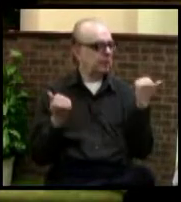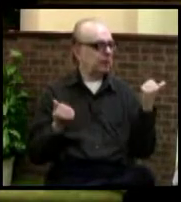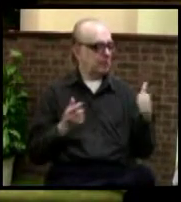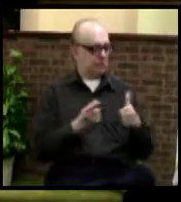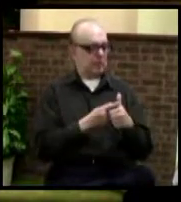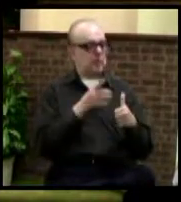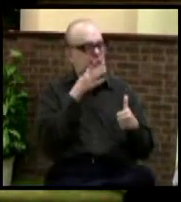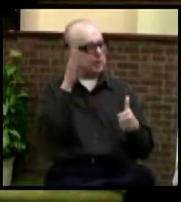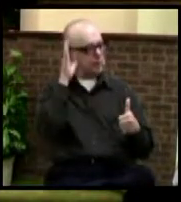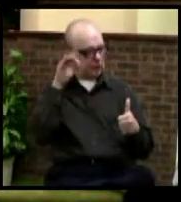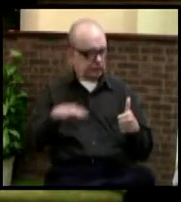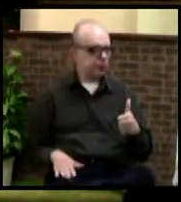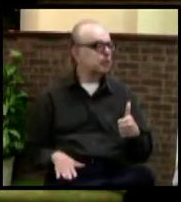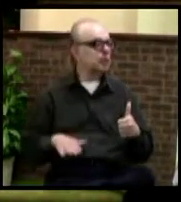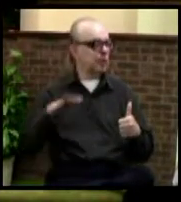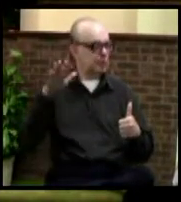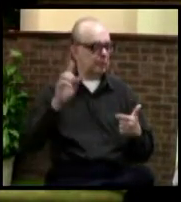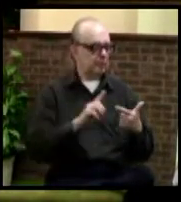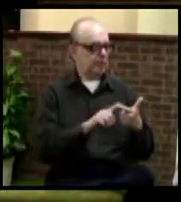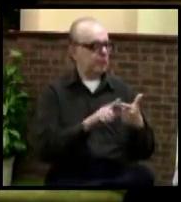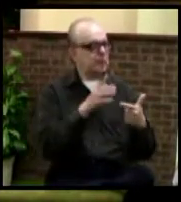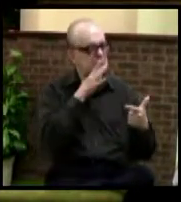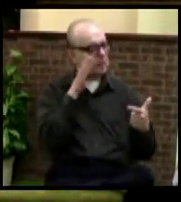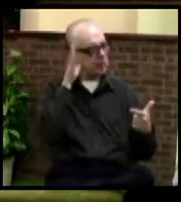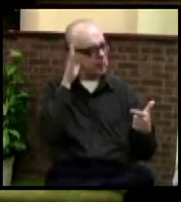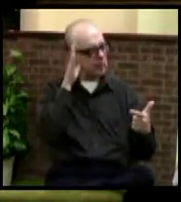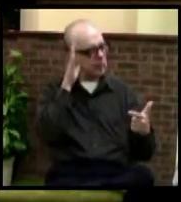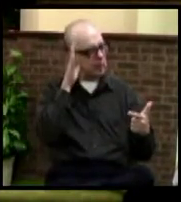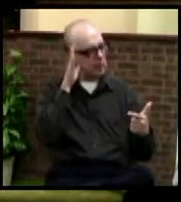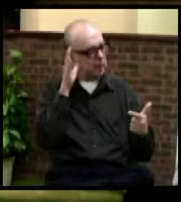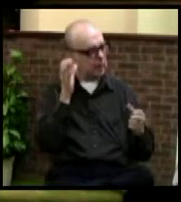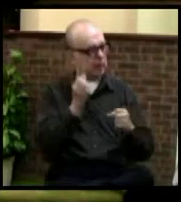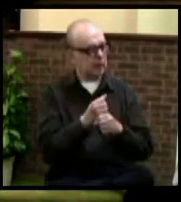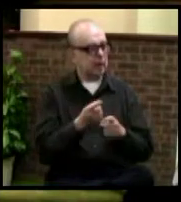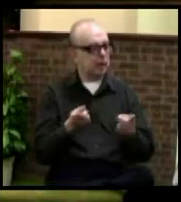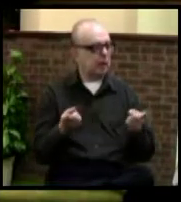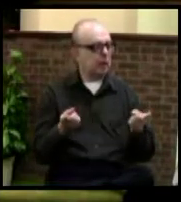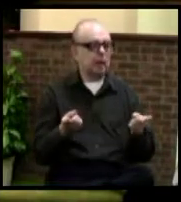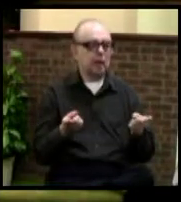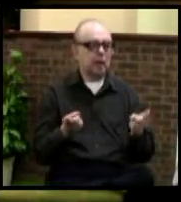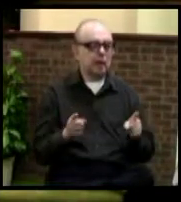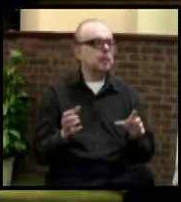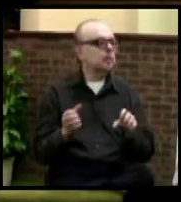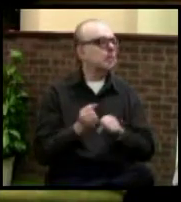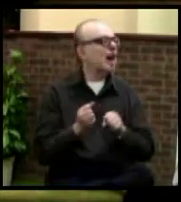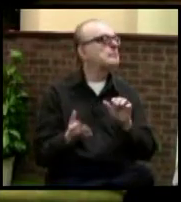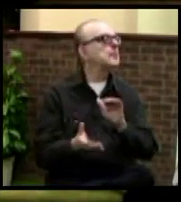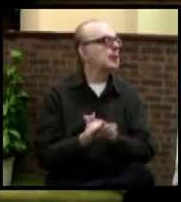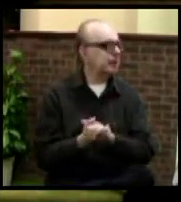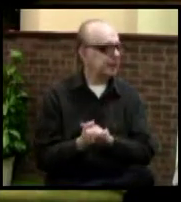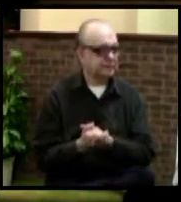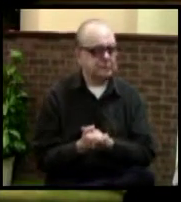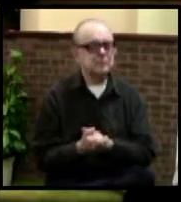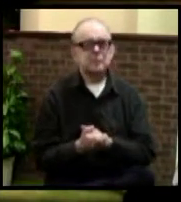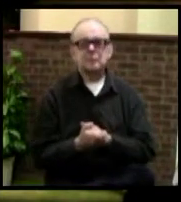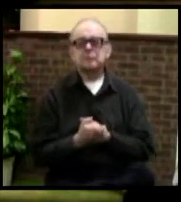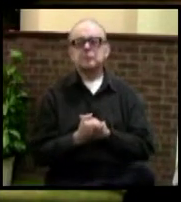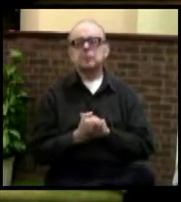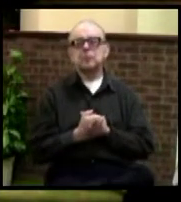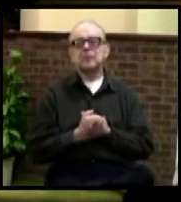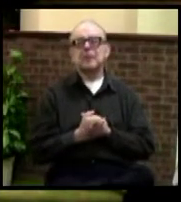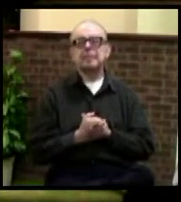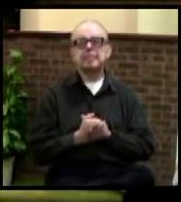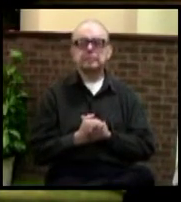the farm that she grew up on. And the second was the farm that she got when she got married.